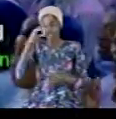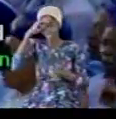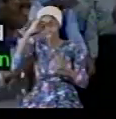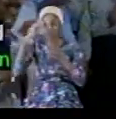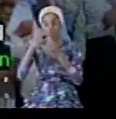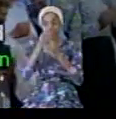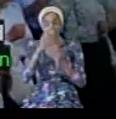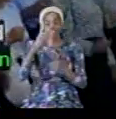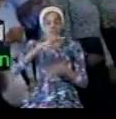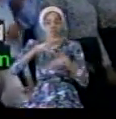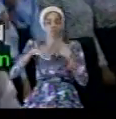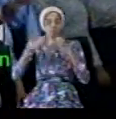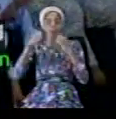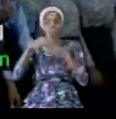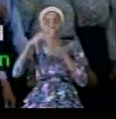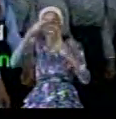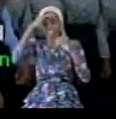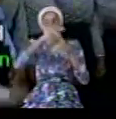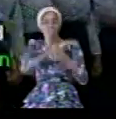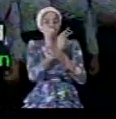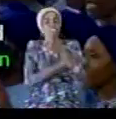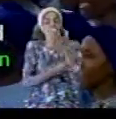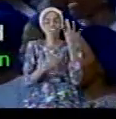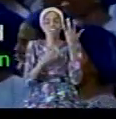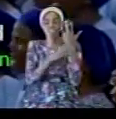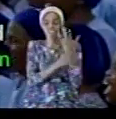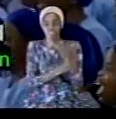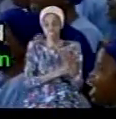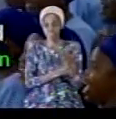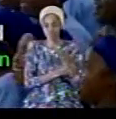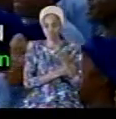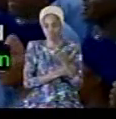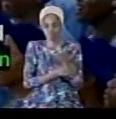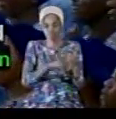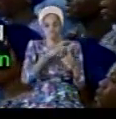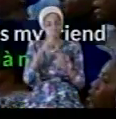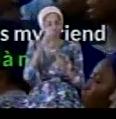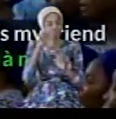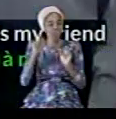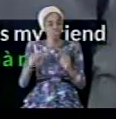He holds the power in His mighty hand. Oh.